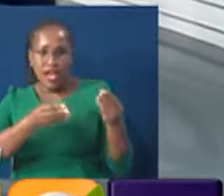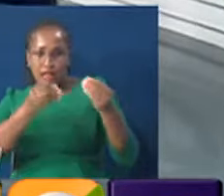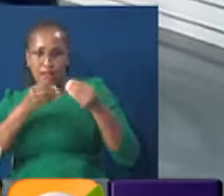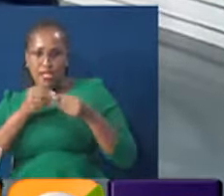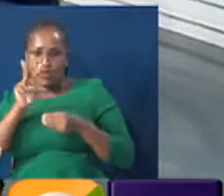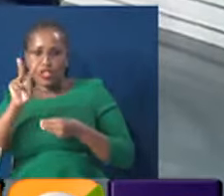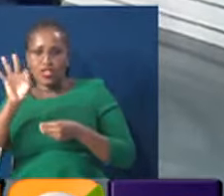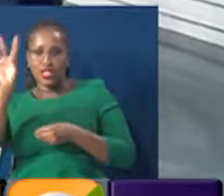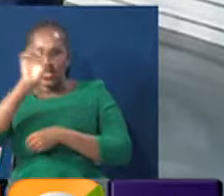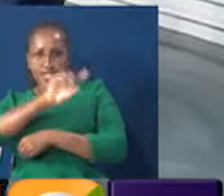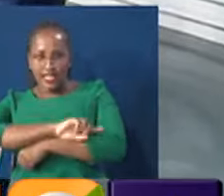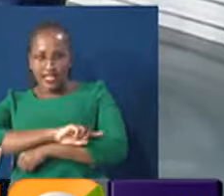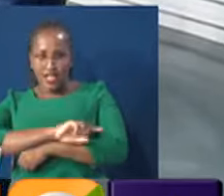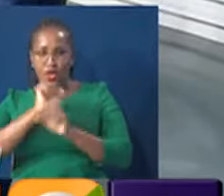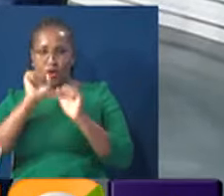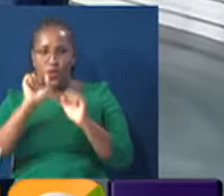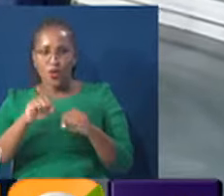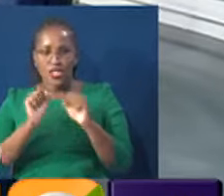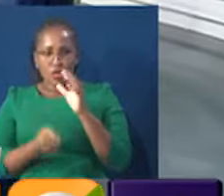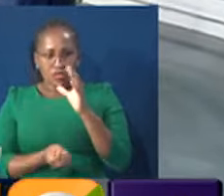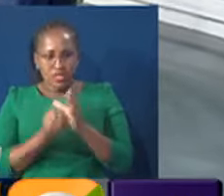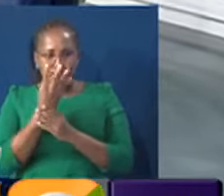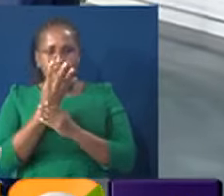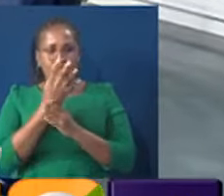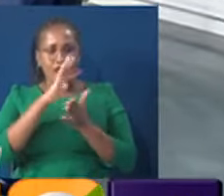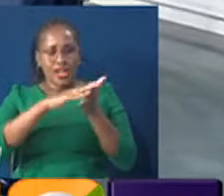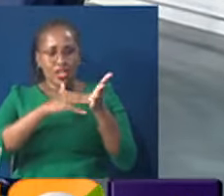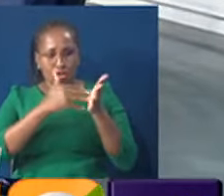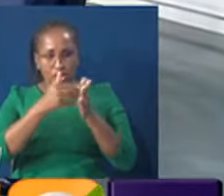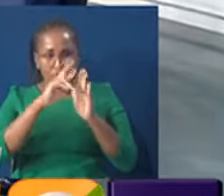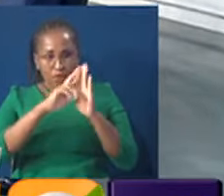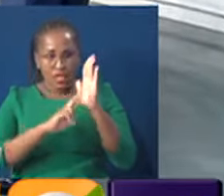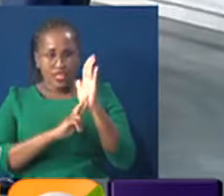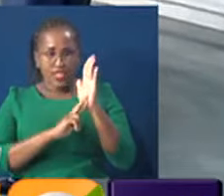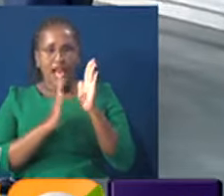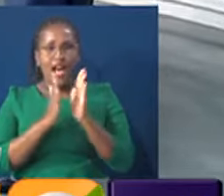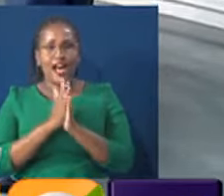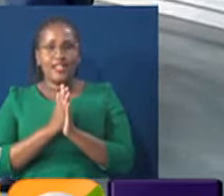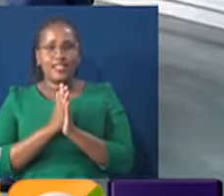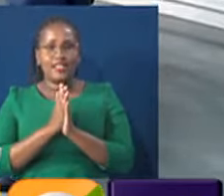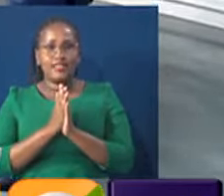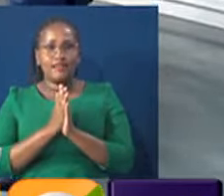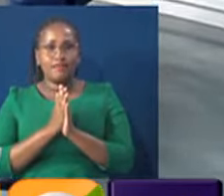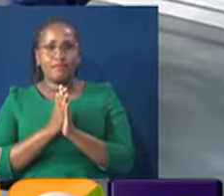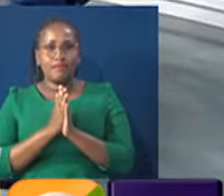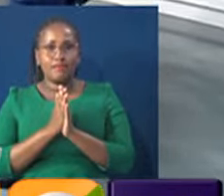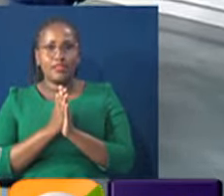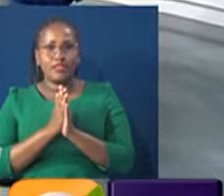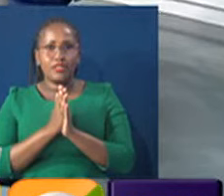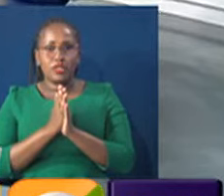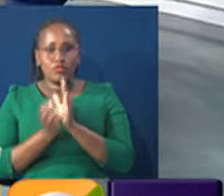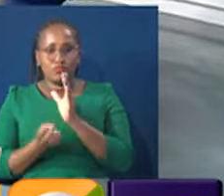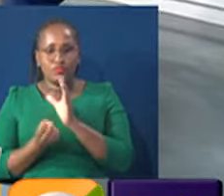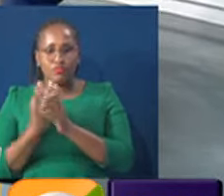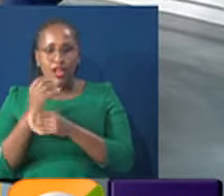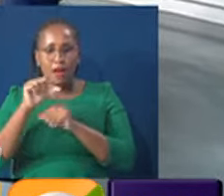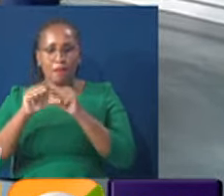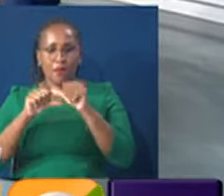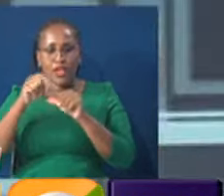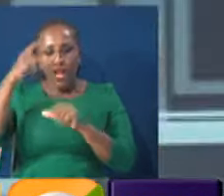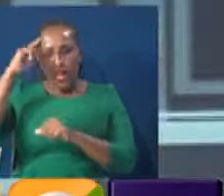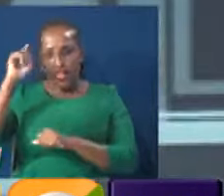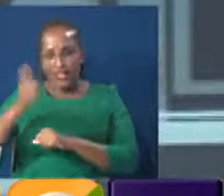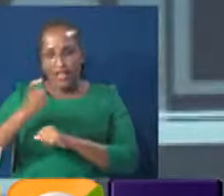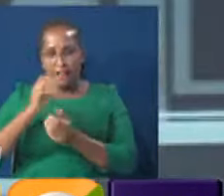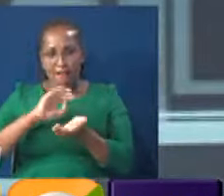days right. to establish, come up with regulations, and the establishment of the ASLA fund. Mm-hmm. We